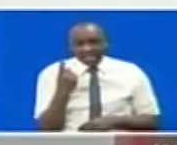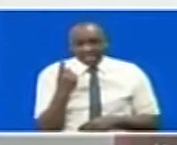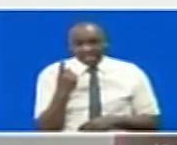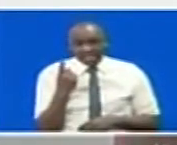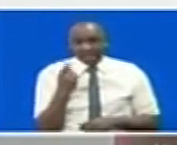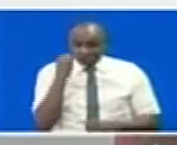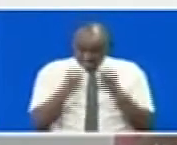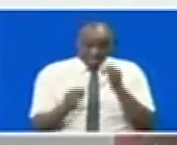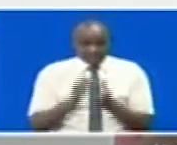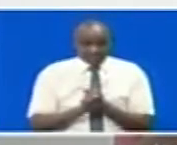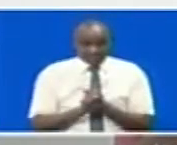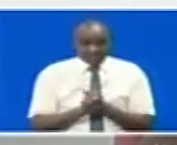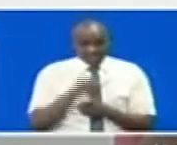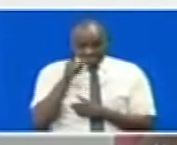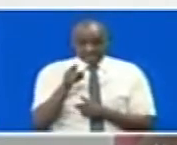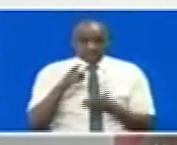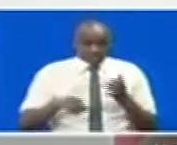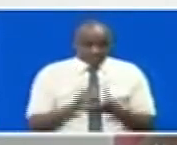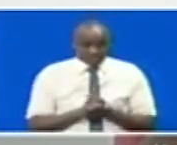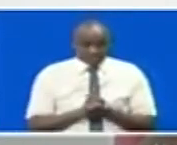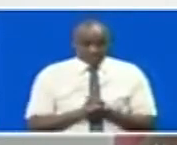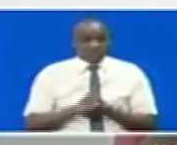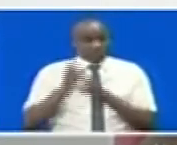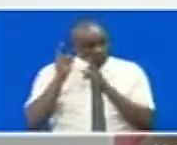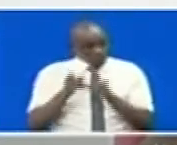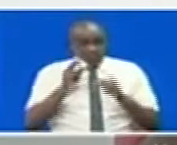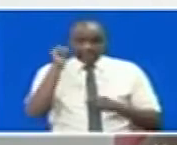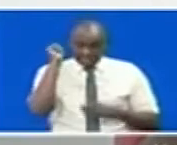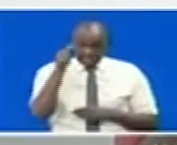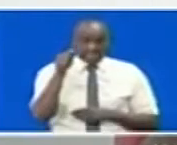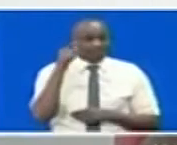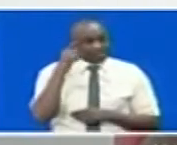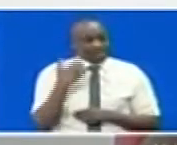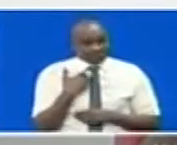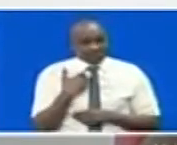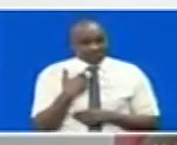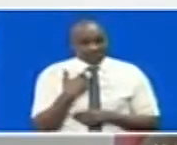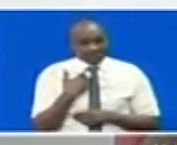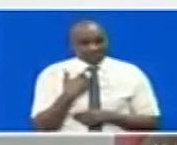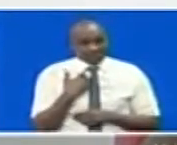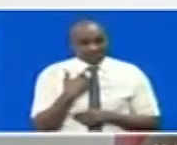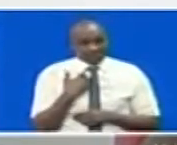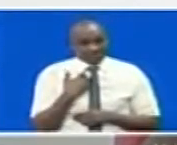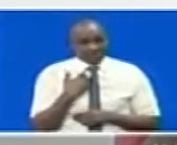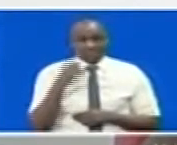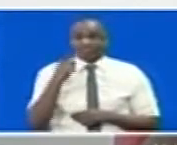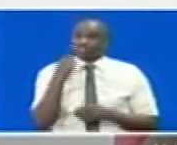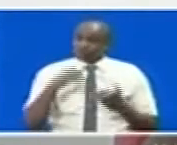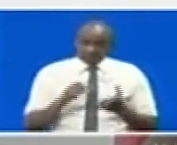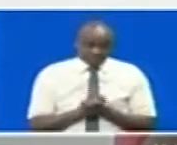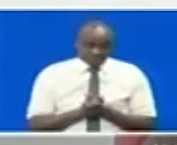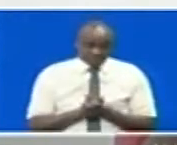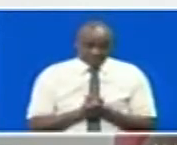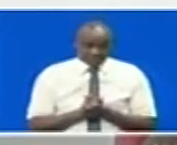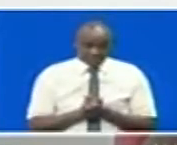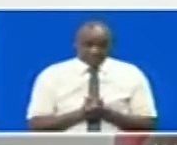Finally, and this is a common Kenyan malady. Everybody seems to think